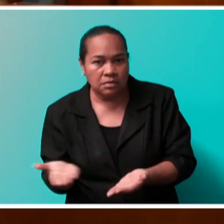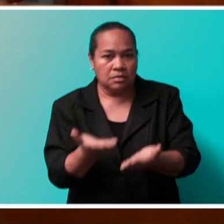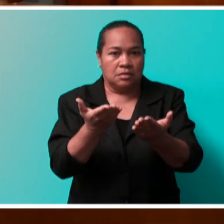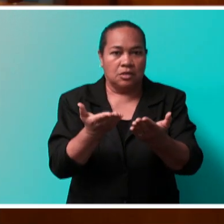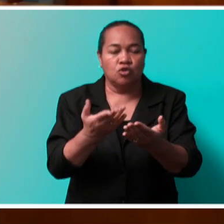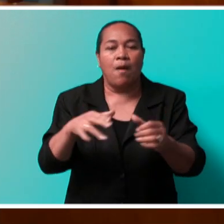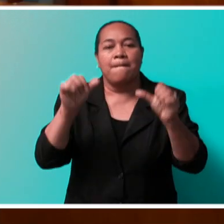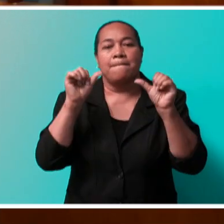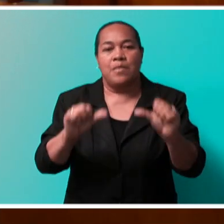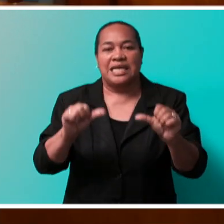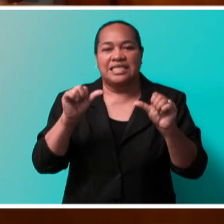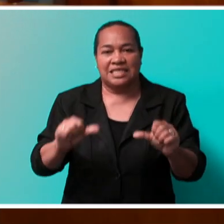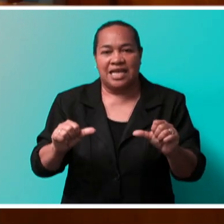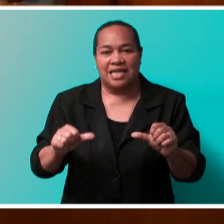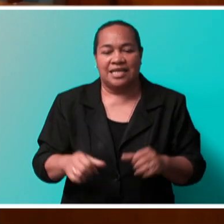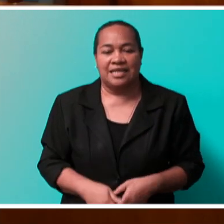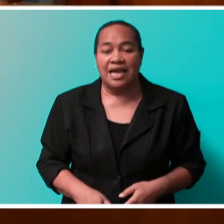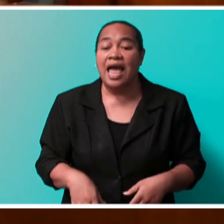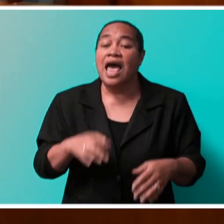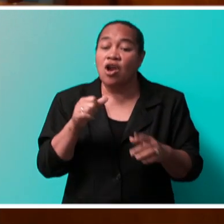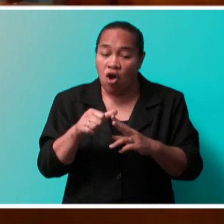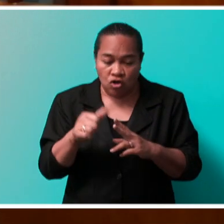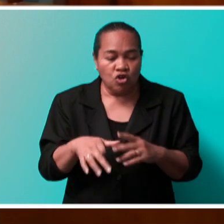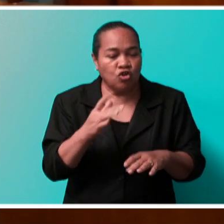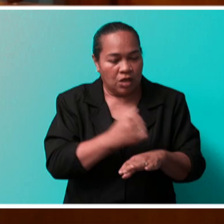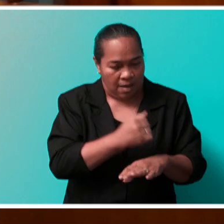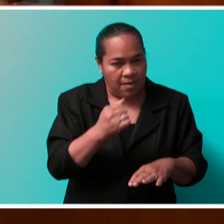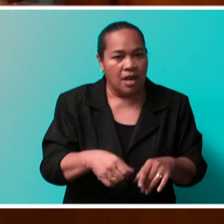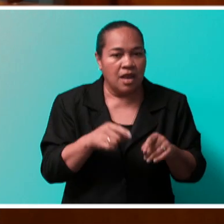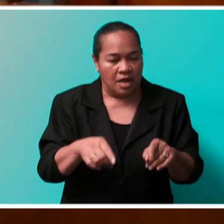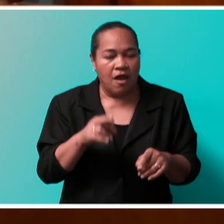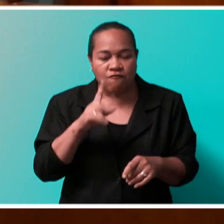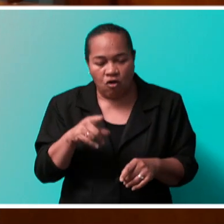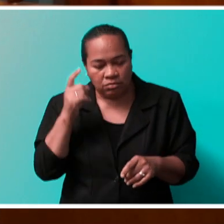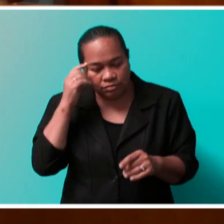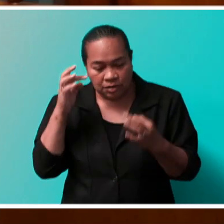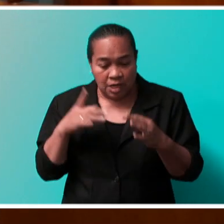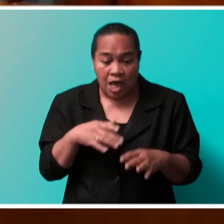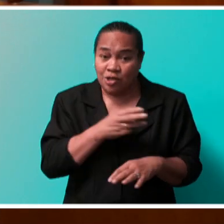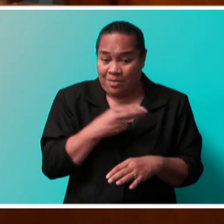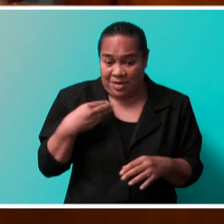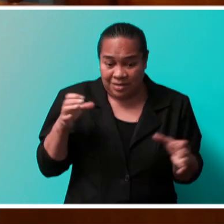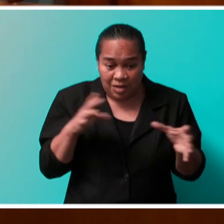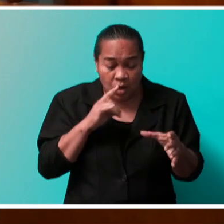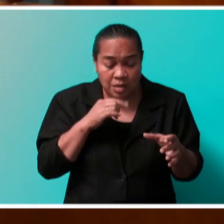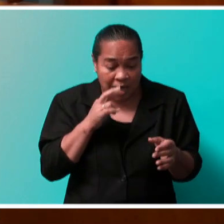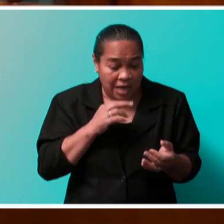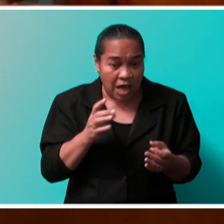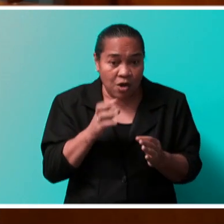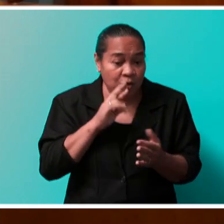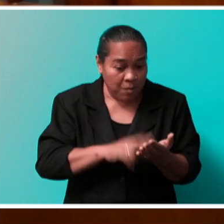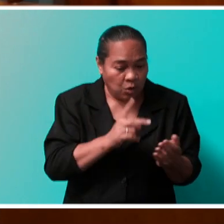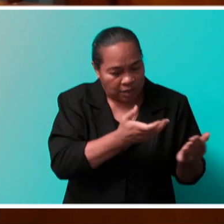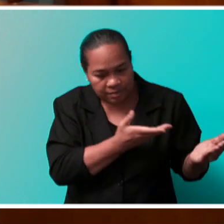the President and to Cabinet for consideration. Cabinet will then refer the Commission's report to